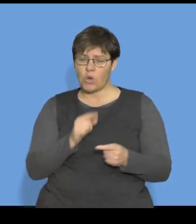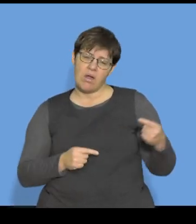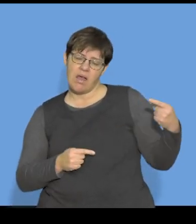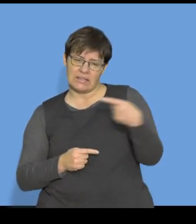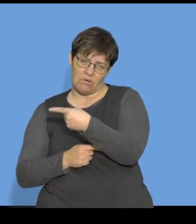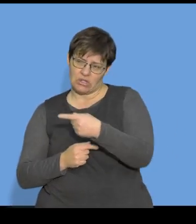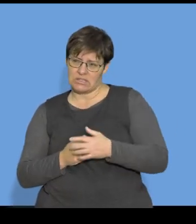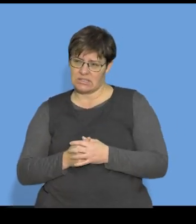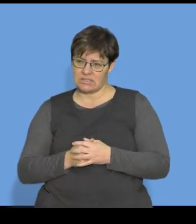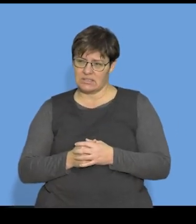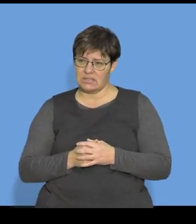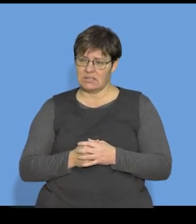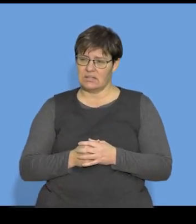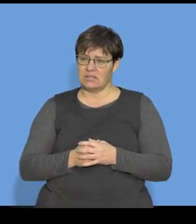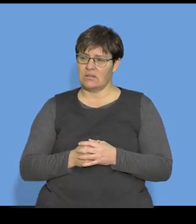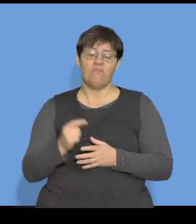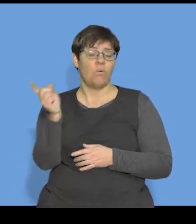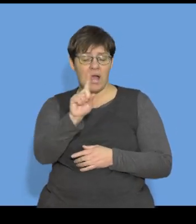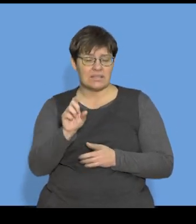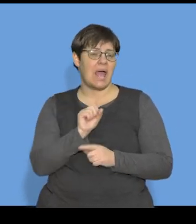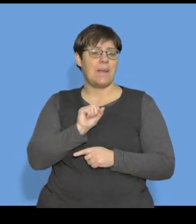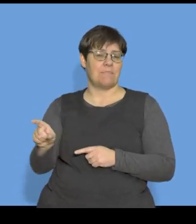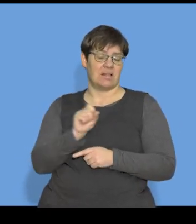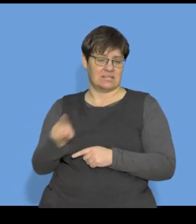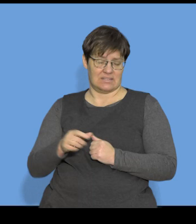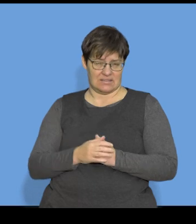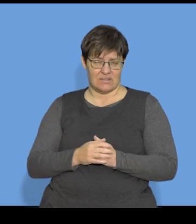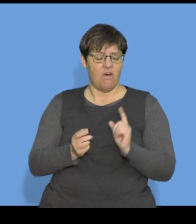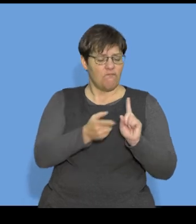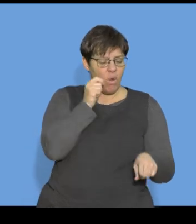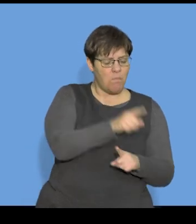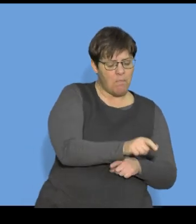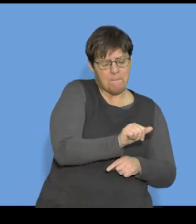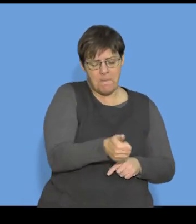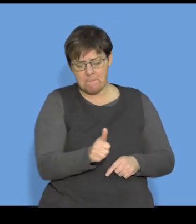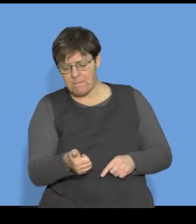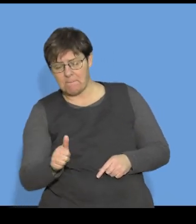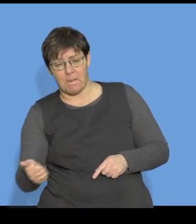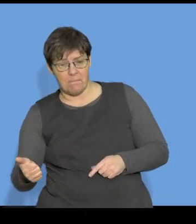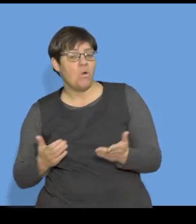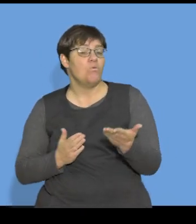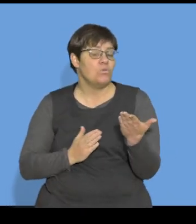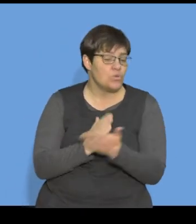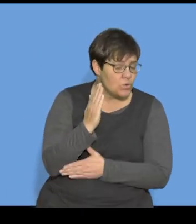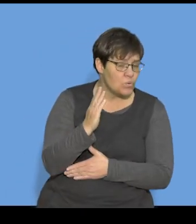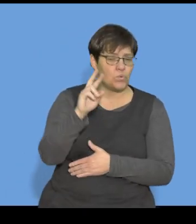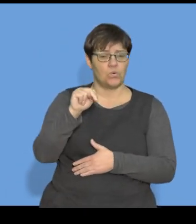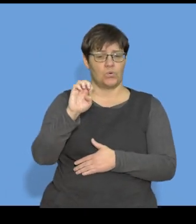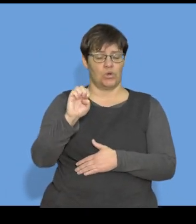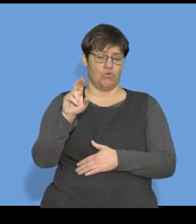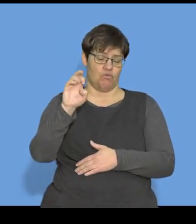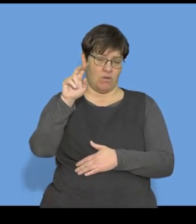looking at the direction, remember, of what? Of the impulse. Through what?